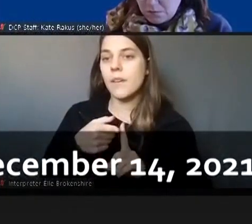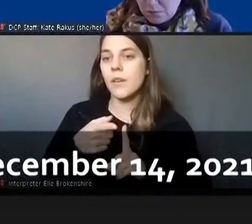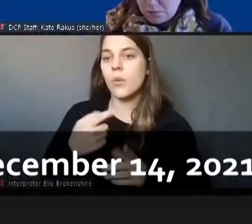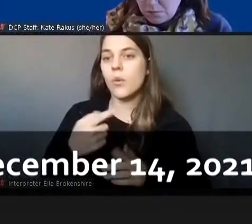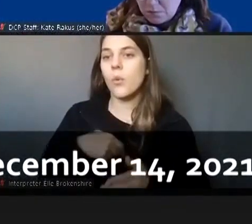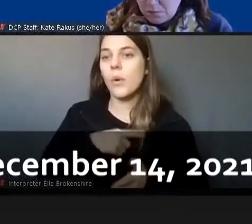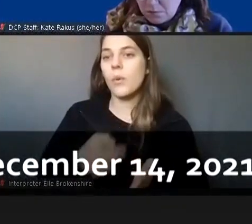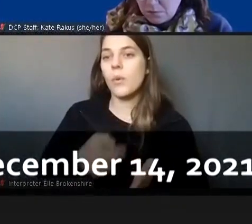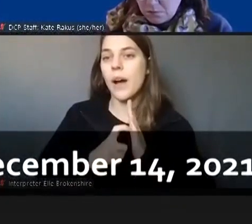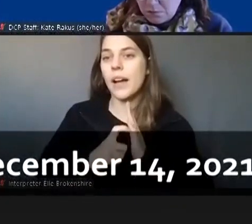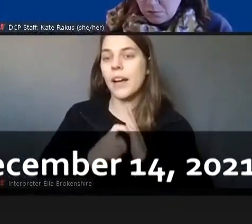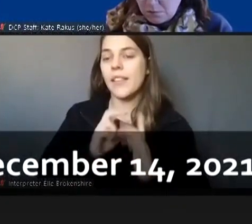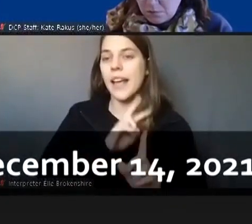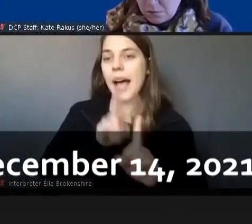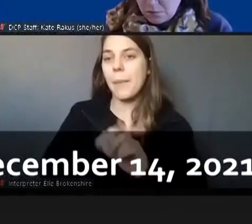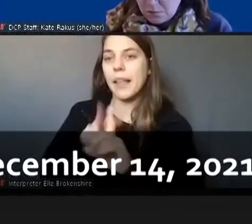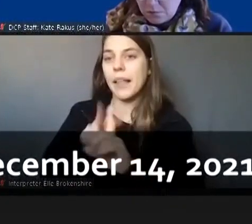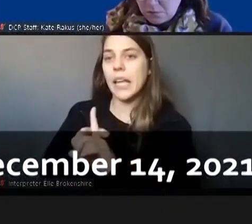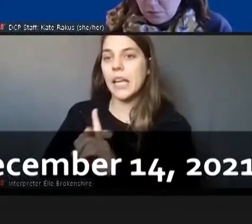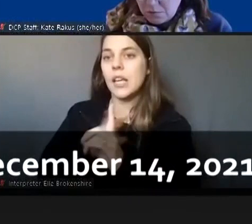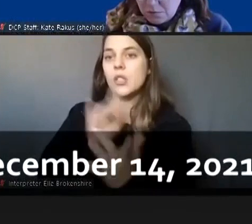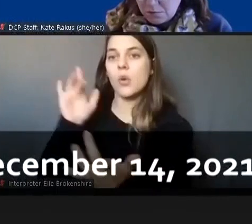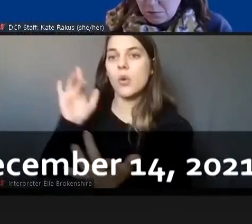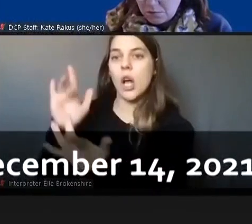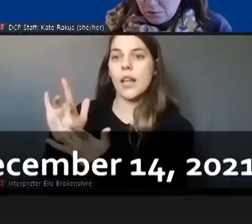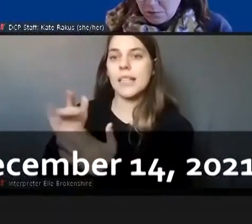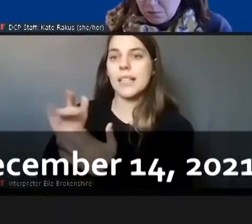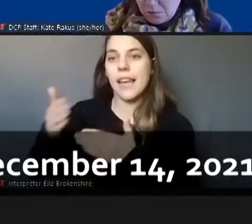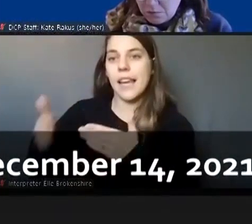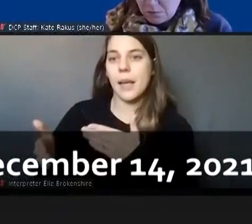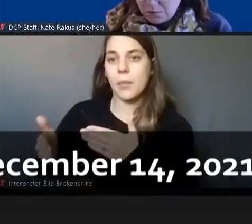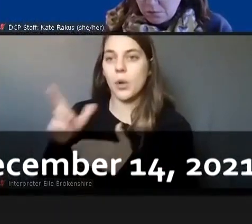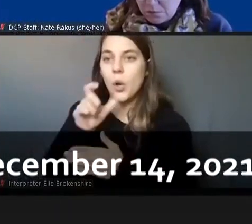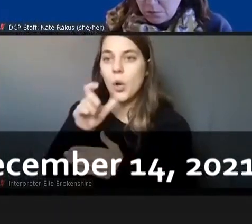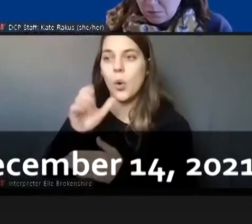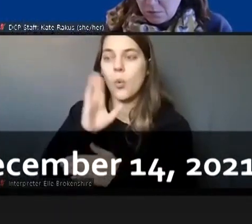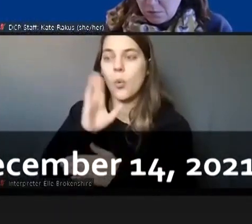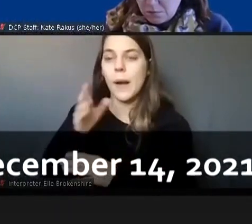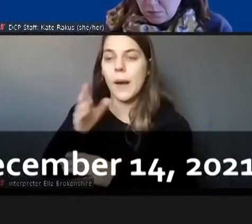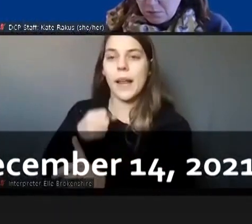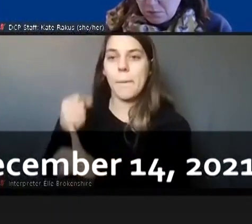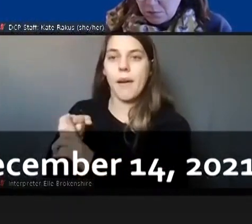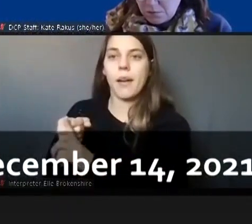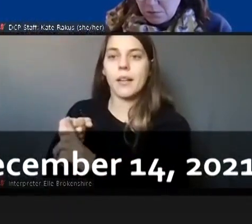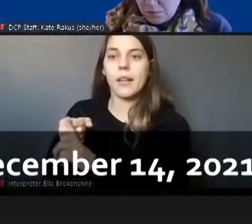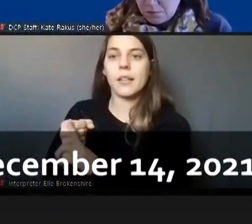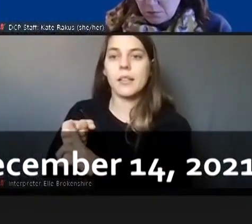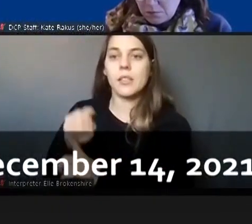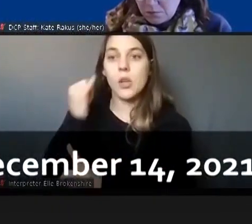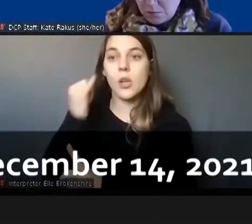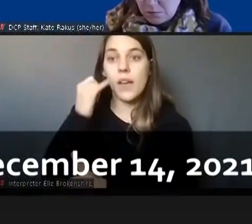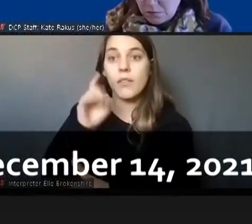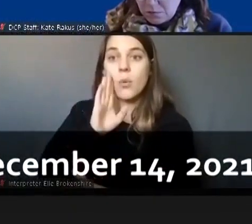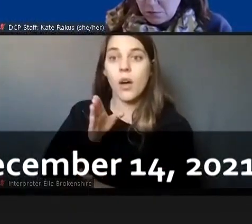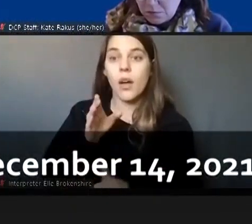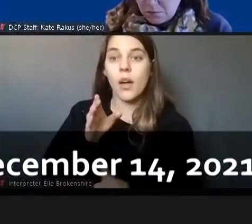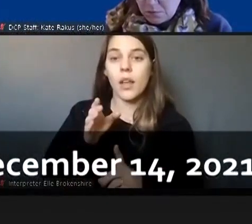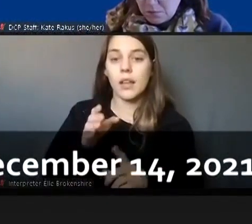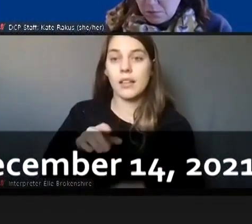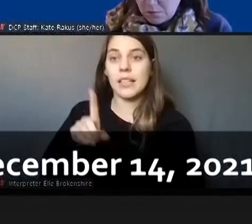applicant to reach out to the neighbor that's impacted. So if they were expanding the deck into the left-hand